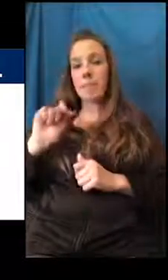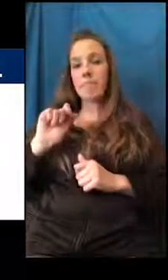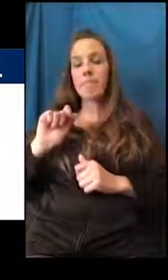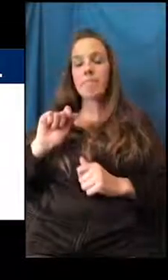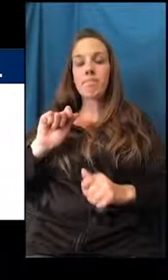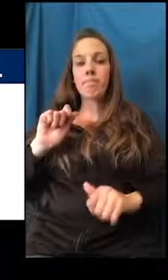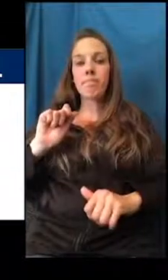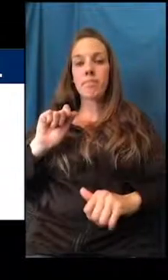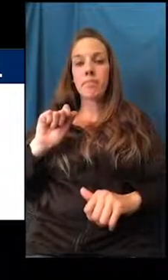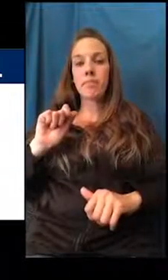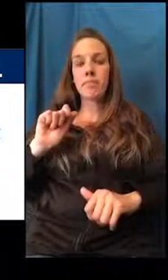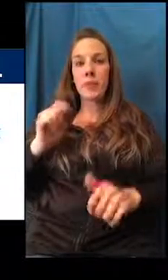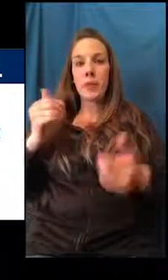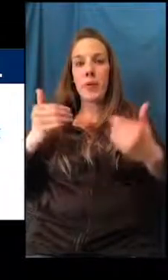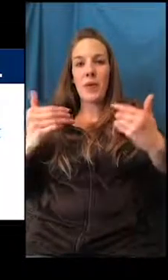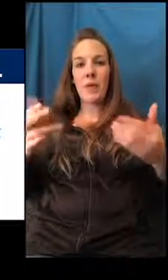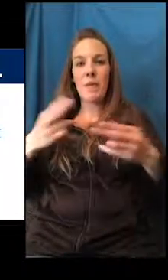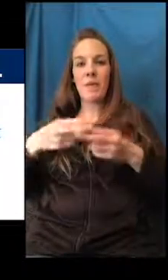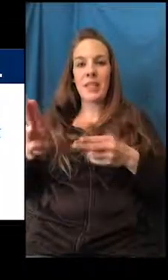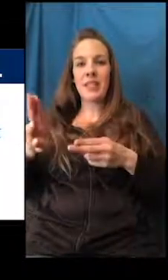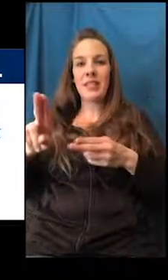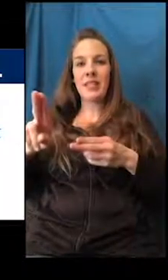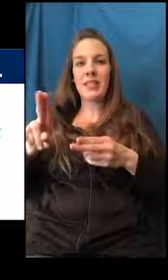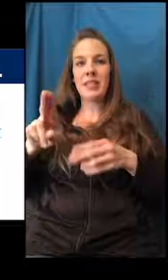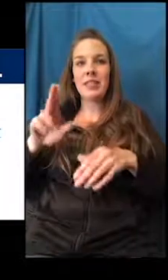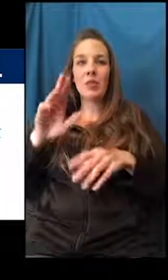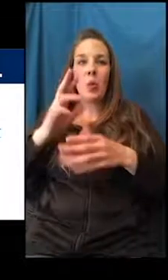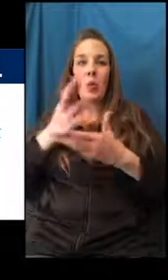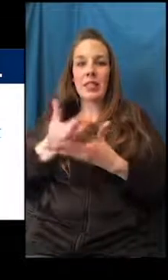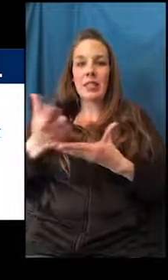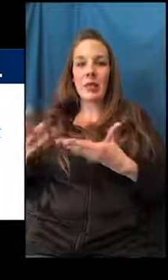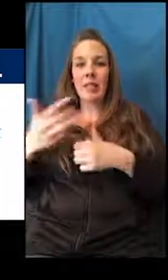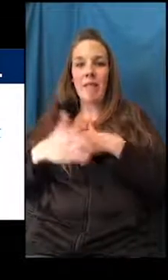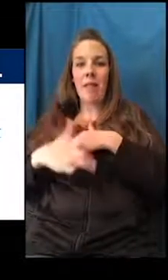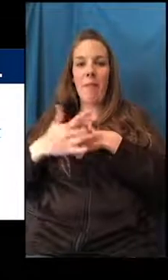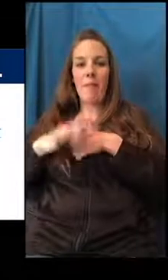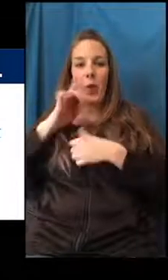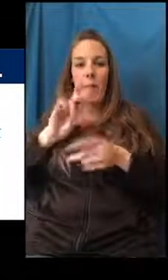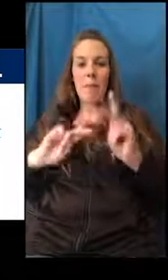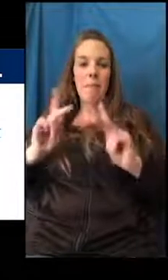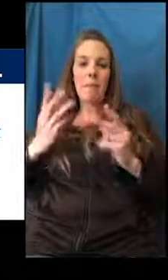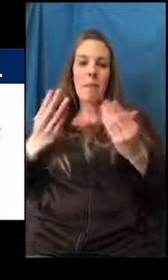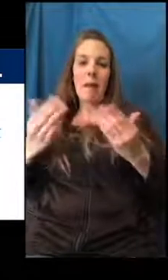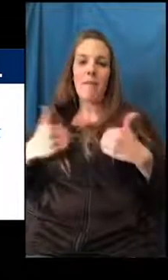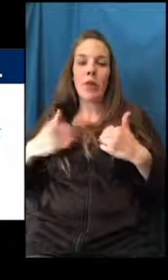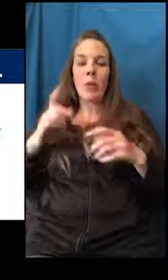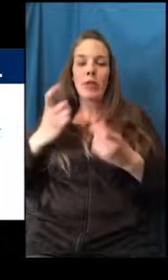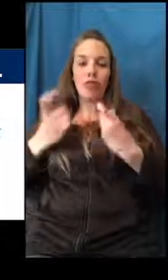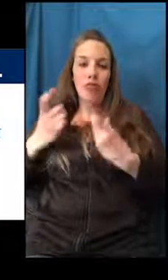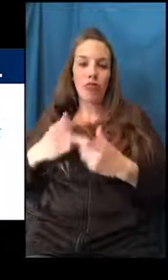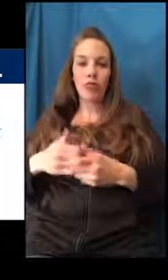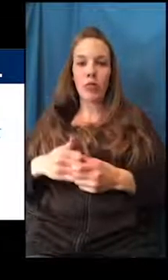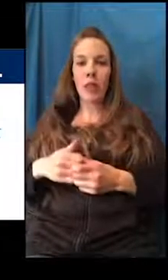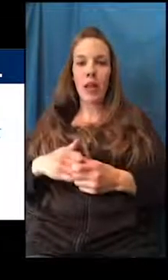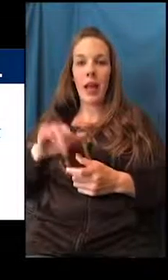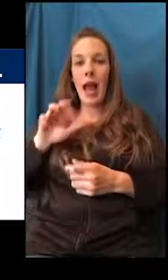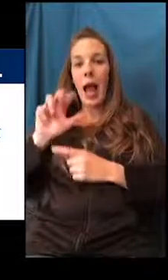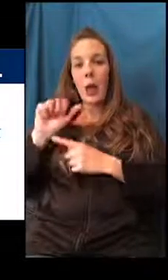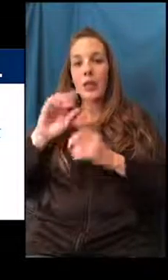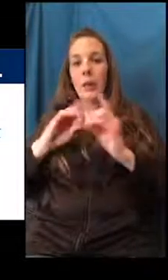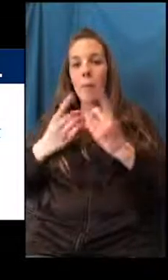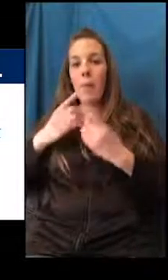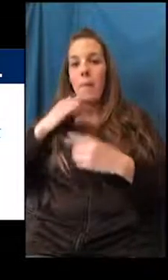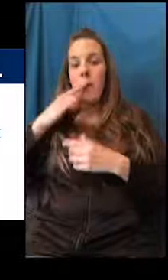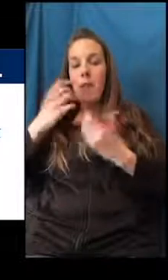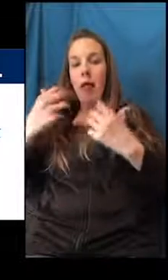like to briefly just touch on some resources that are available for people that may have questions. So the Iowa Department of Public Health has a